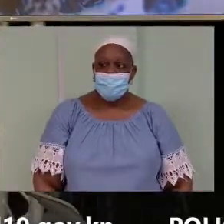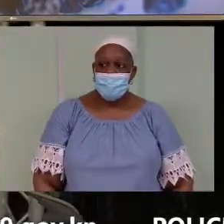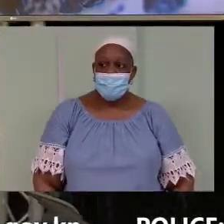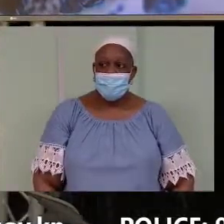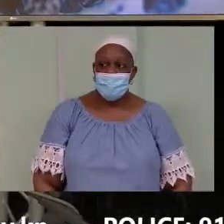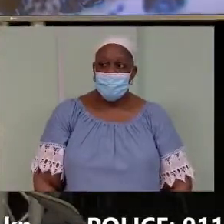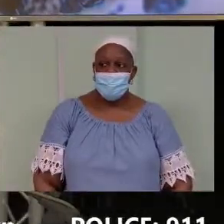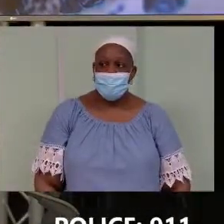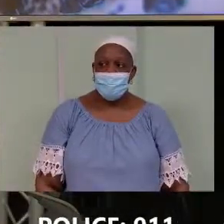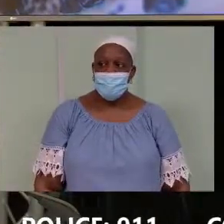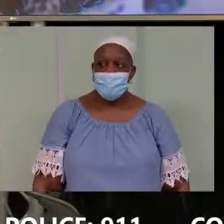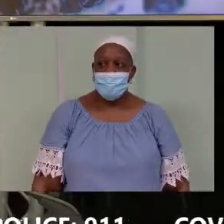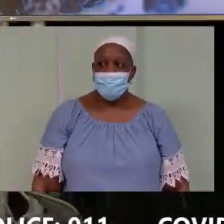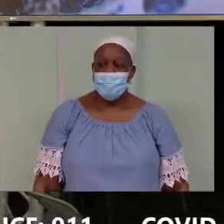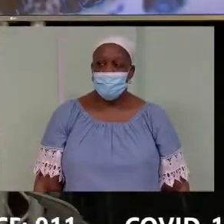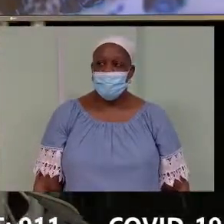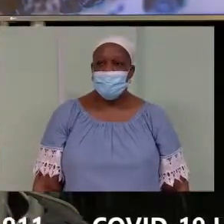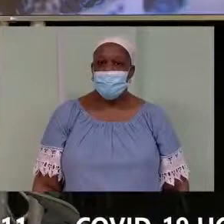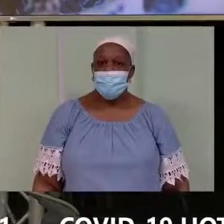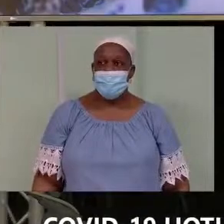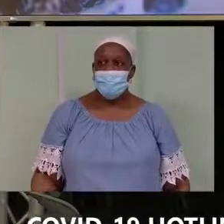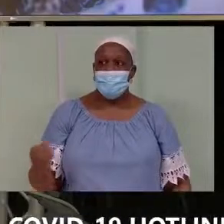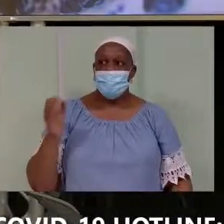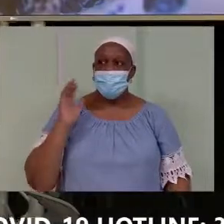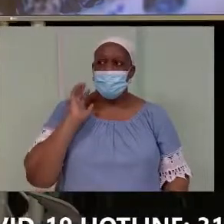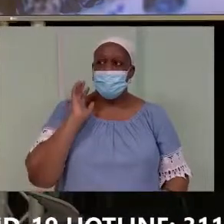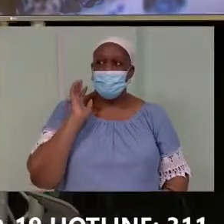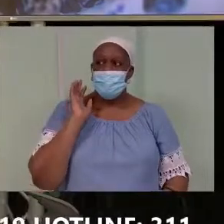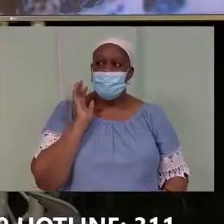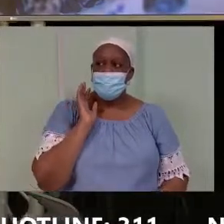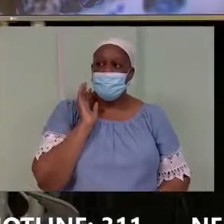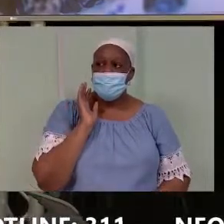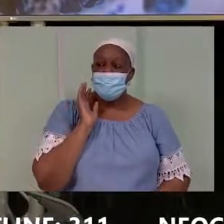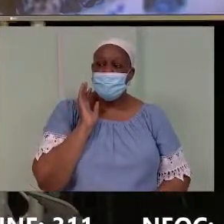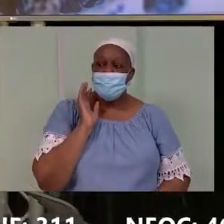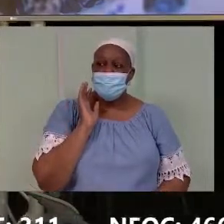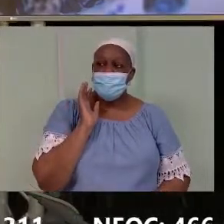All right. Thank you, Mr. Williams, again. Okay, to everyone,